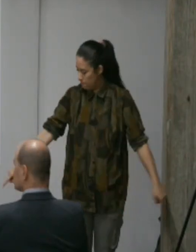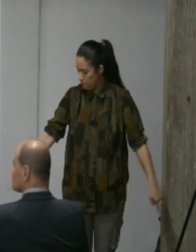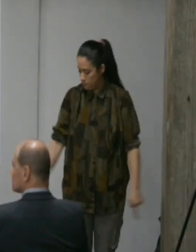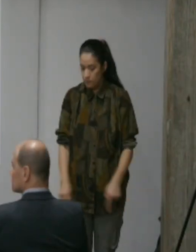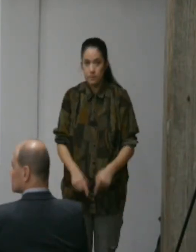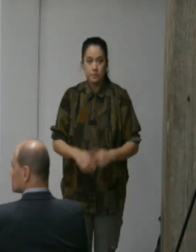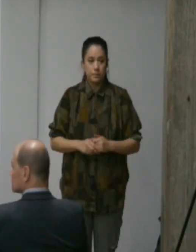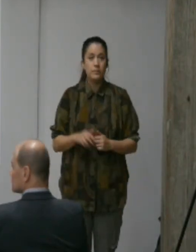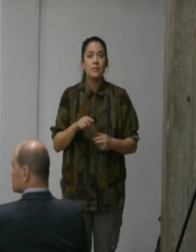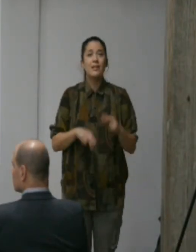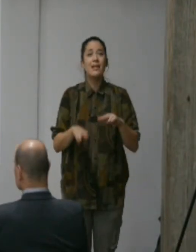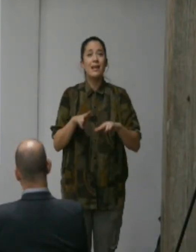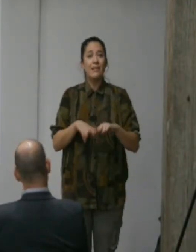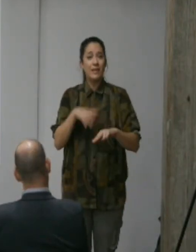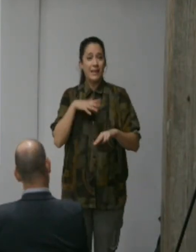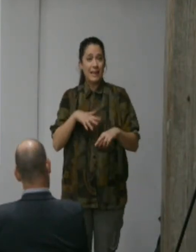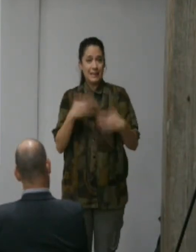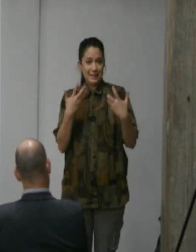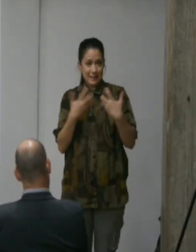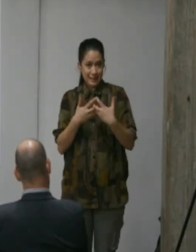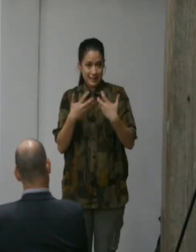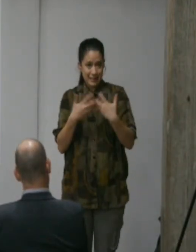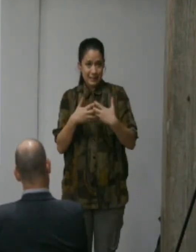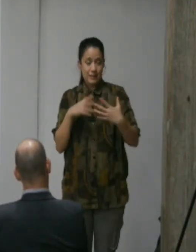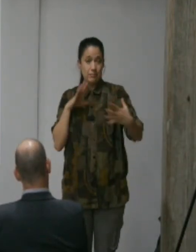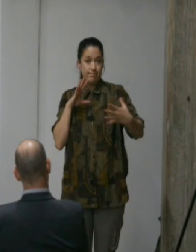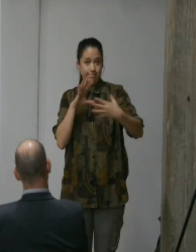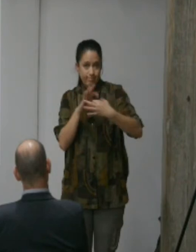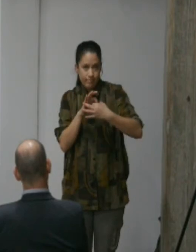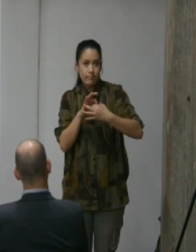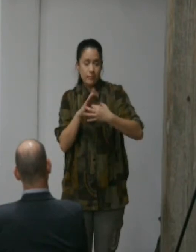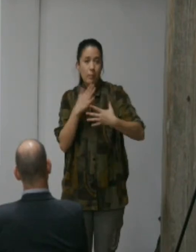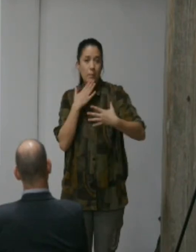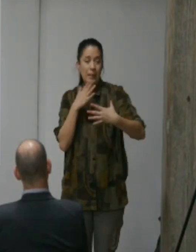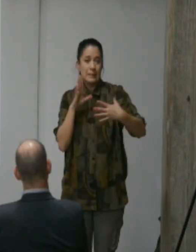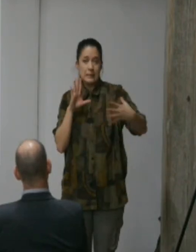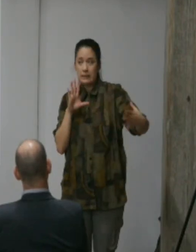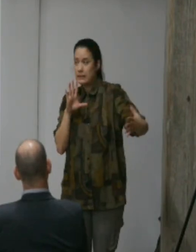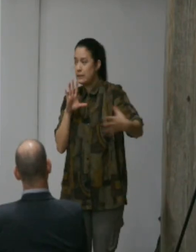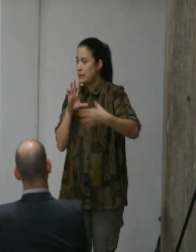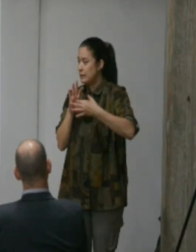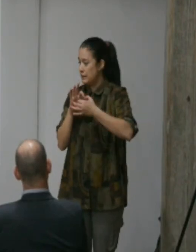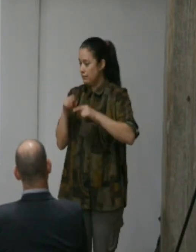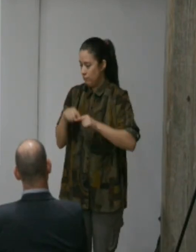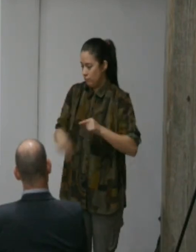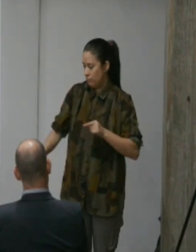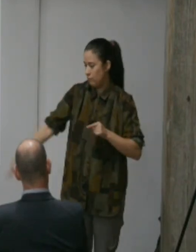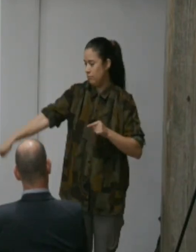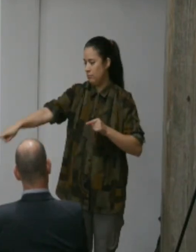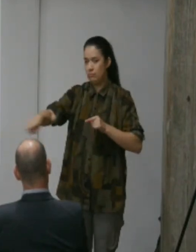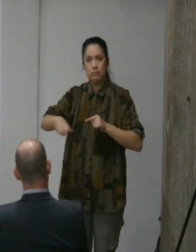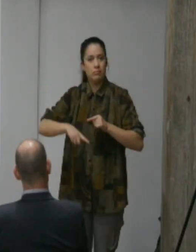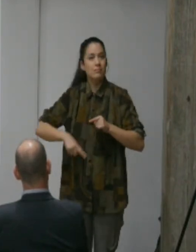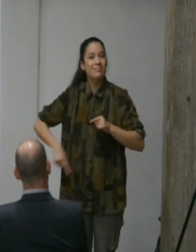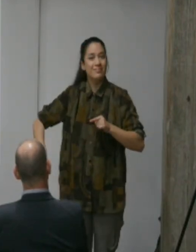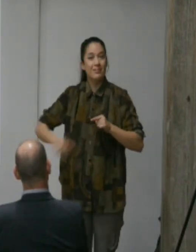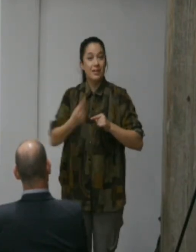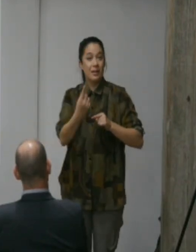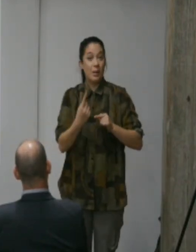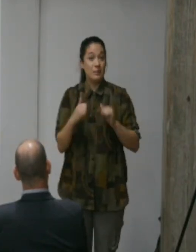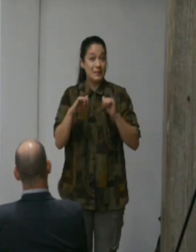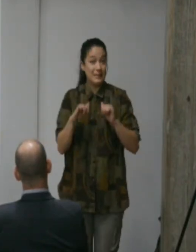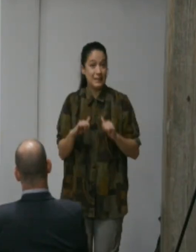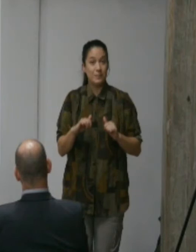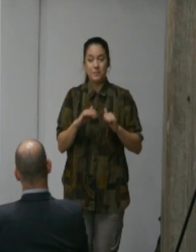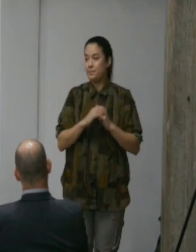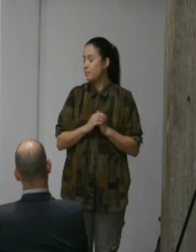those who need this, please feel free to find a space within the carpet area and adjust accordingly.